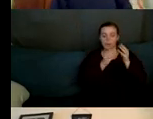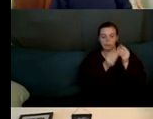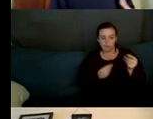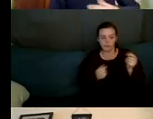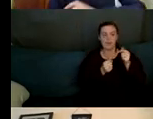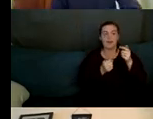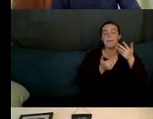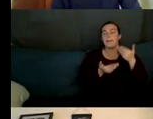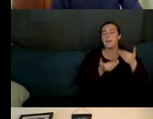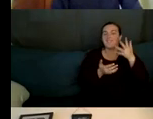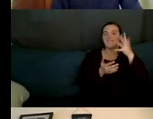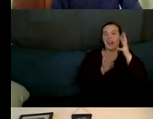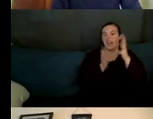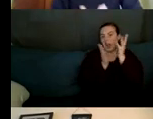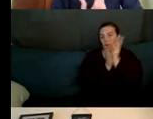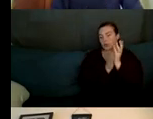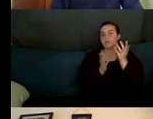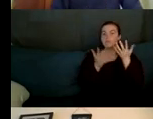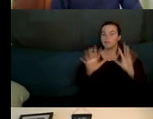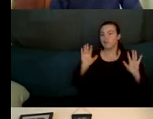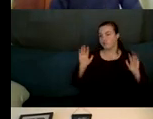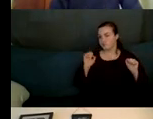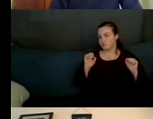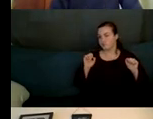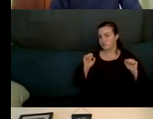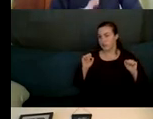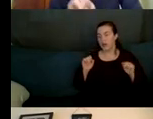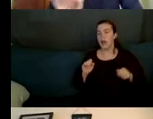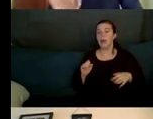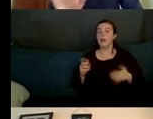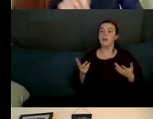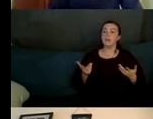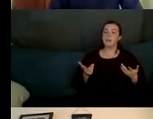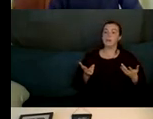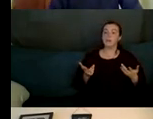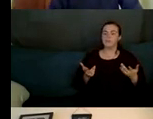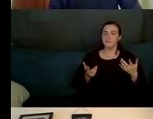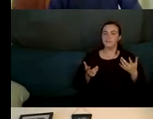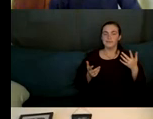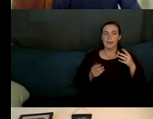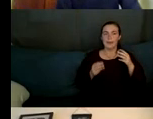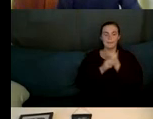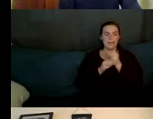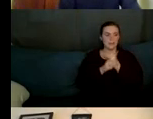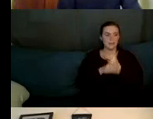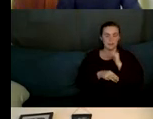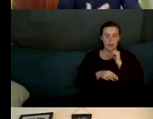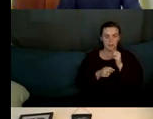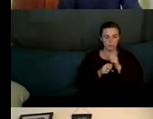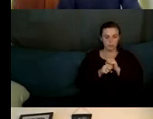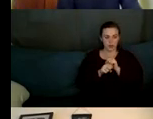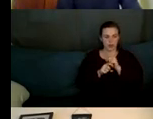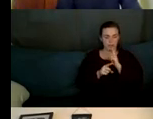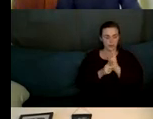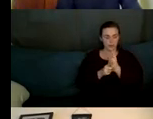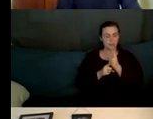hours, right? So in, yeah, that math didn't work, but we'll ignore that. So what